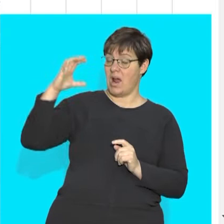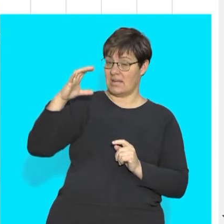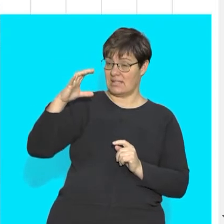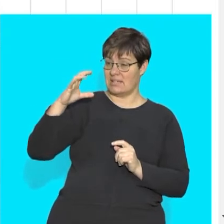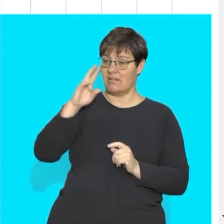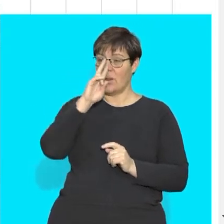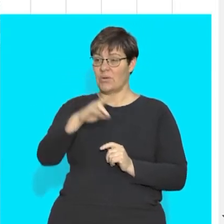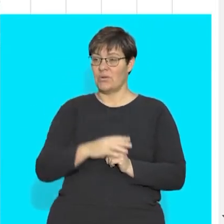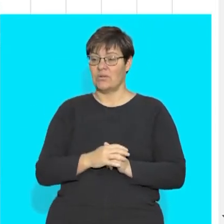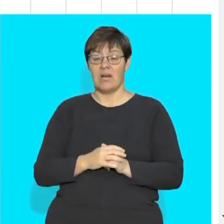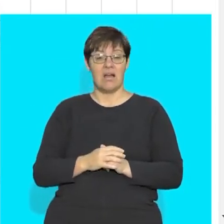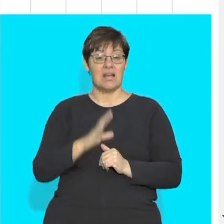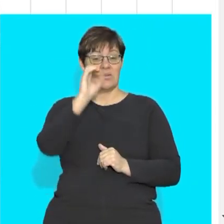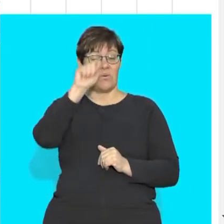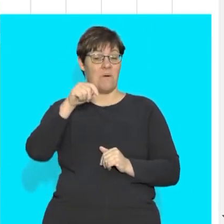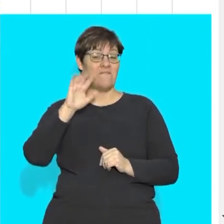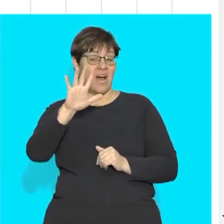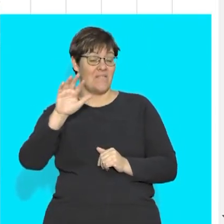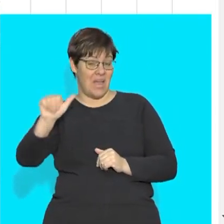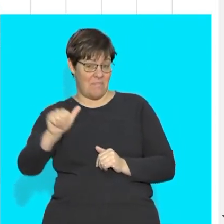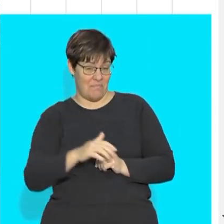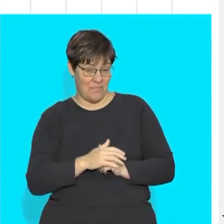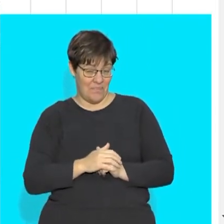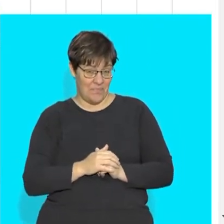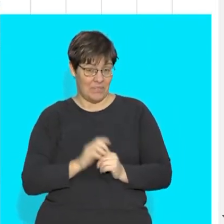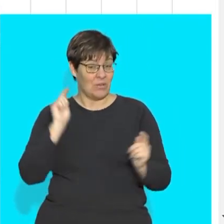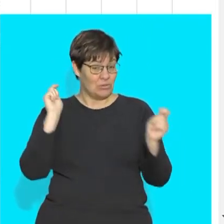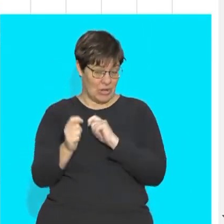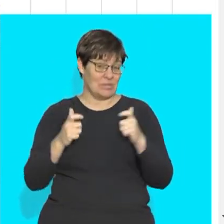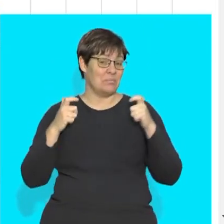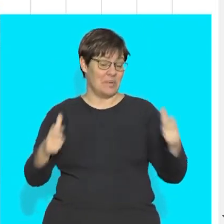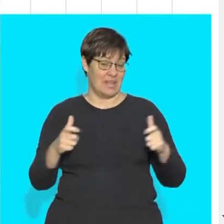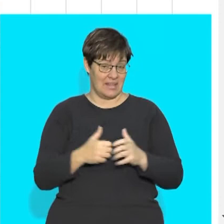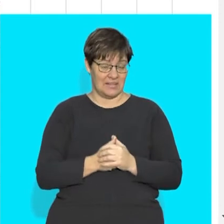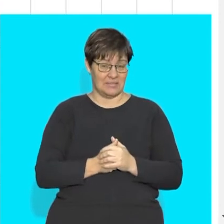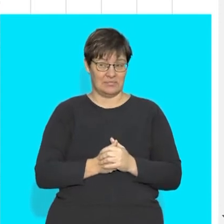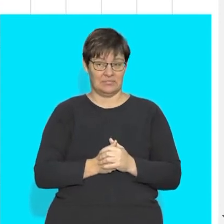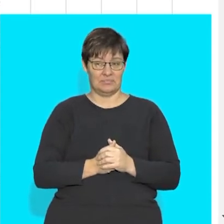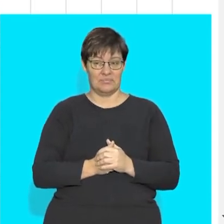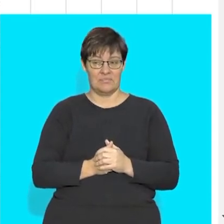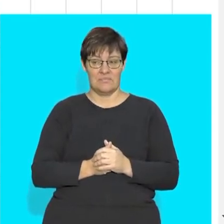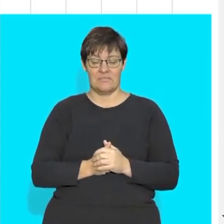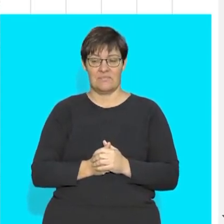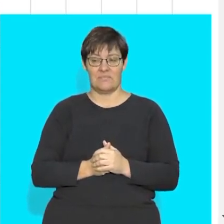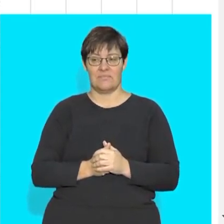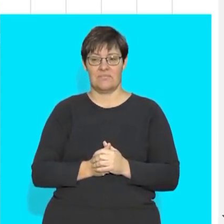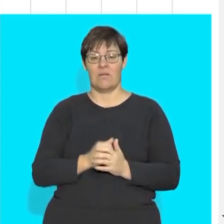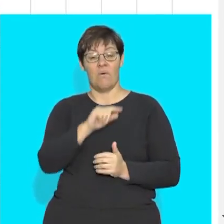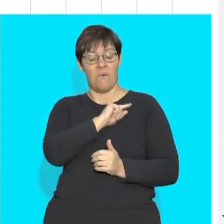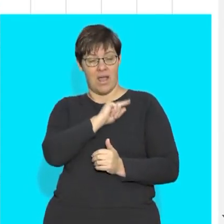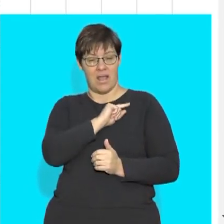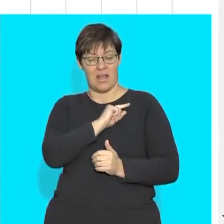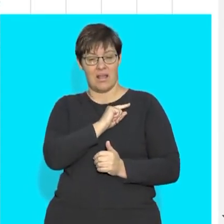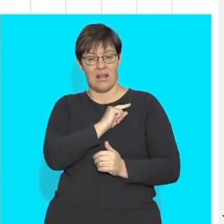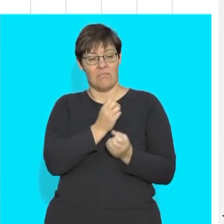brighter, look at that. Big change in current, big change, because